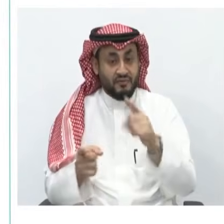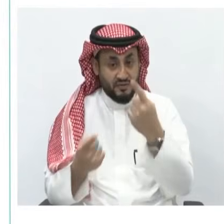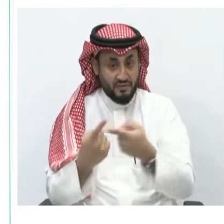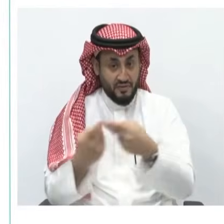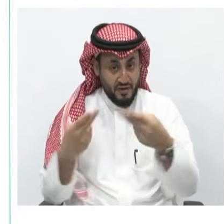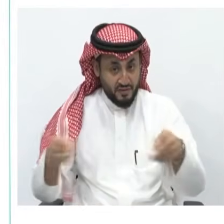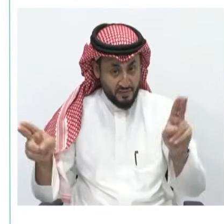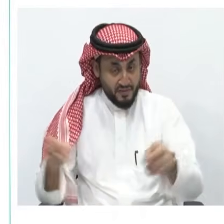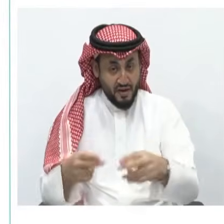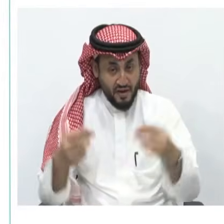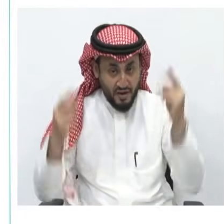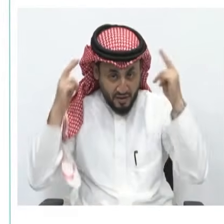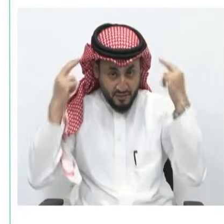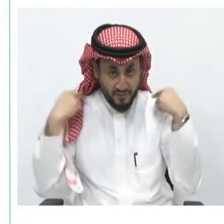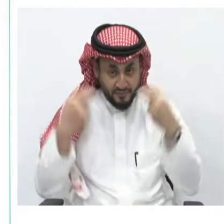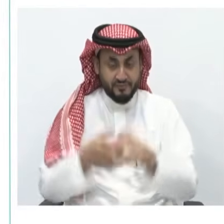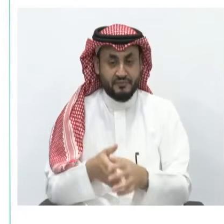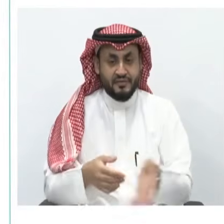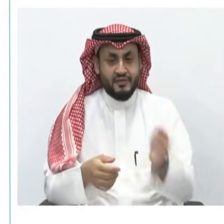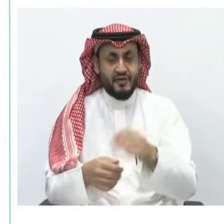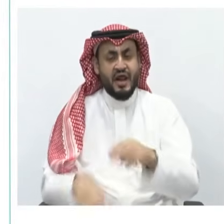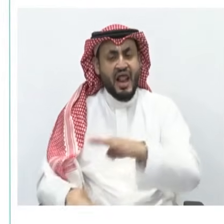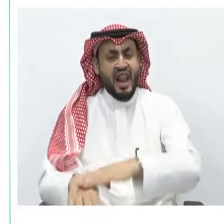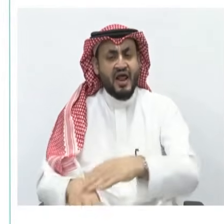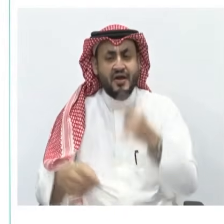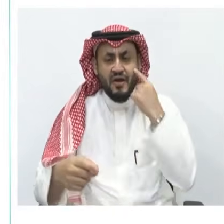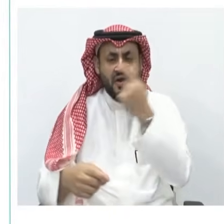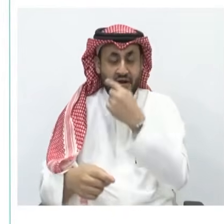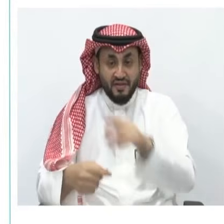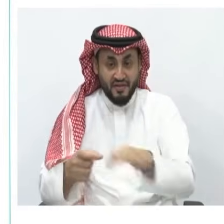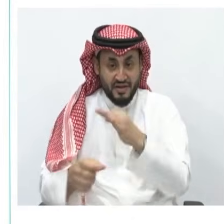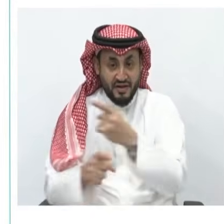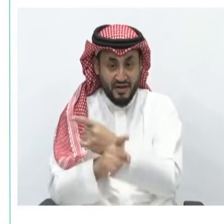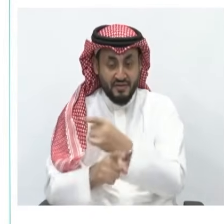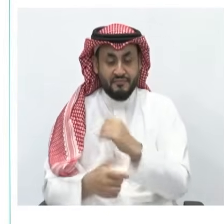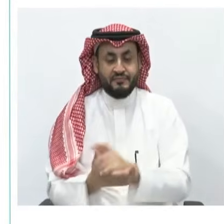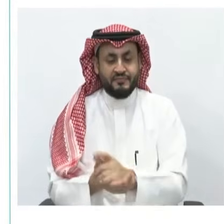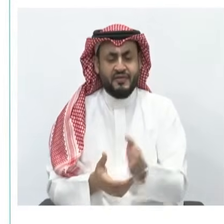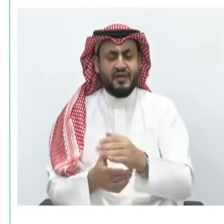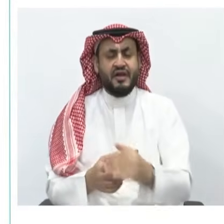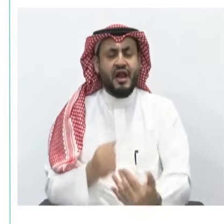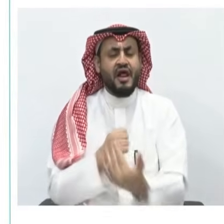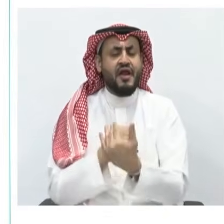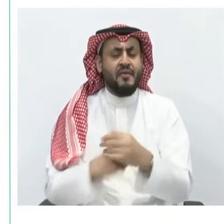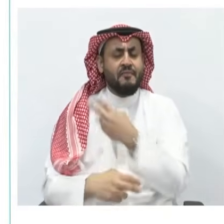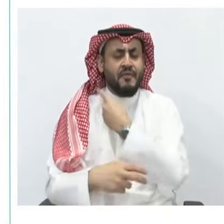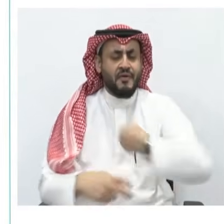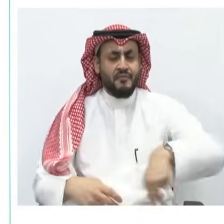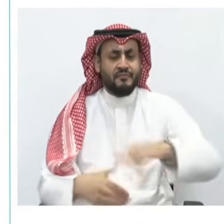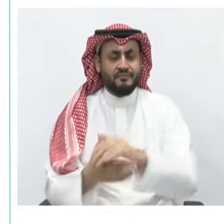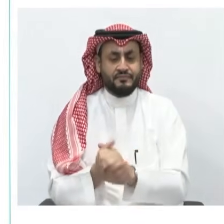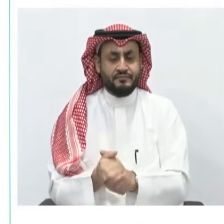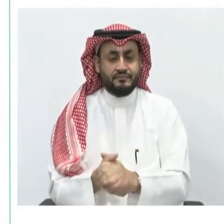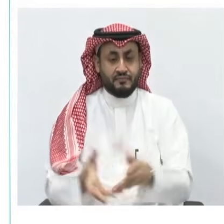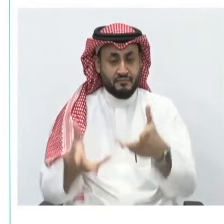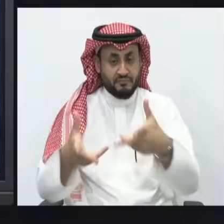and shoulders chant, touch the body part, the teacher says, and learn some body parts. Okay?